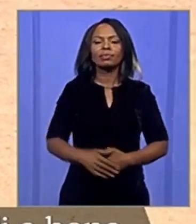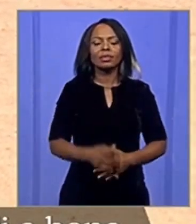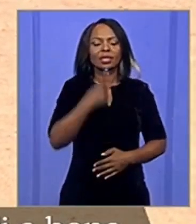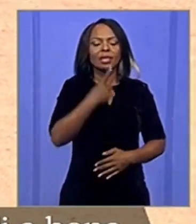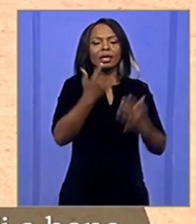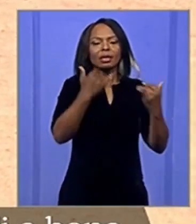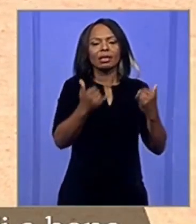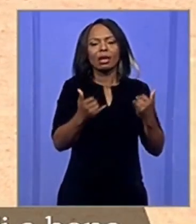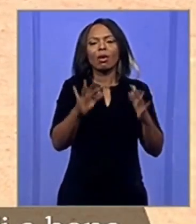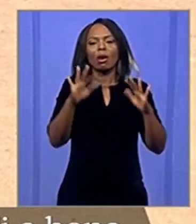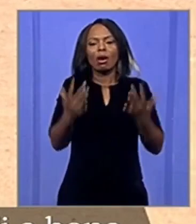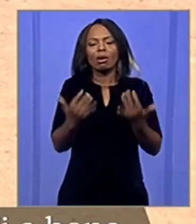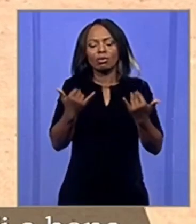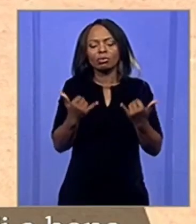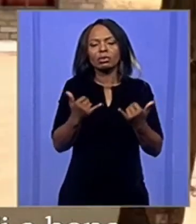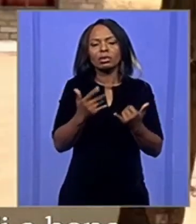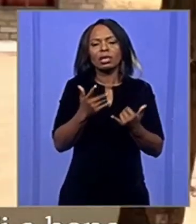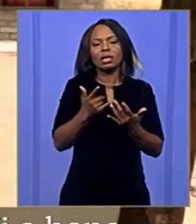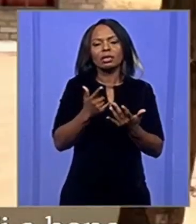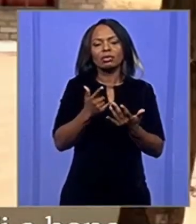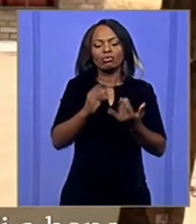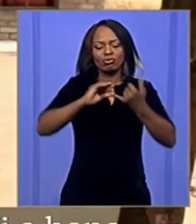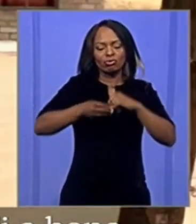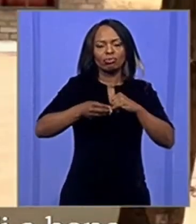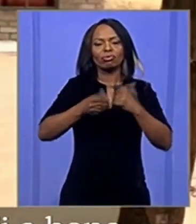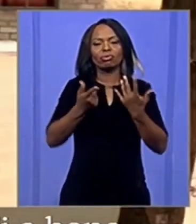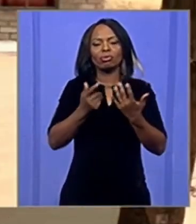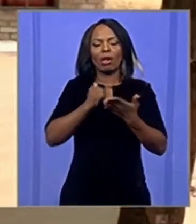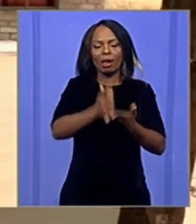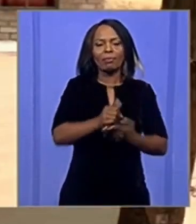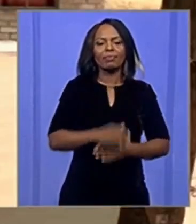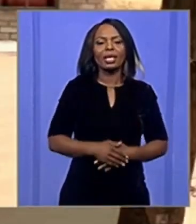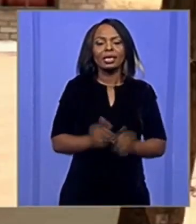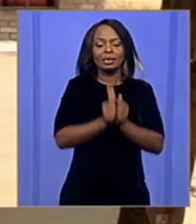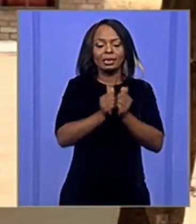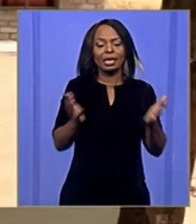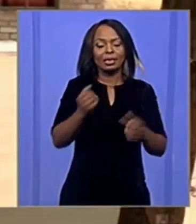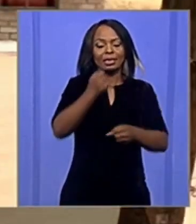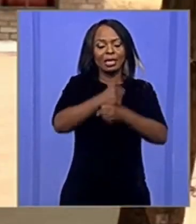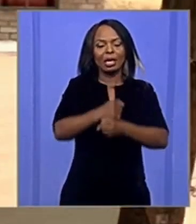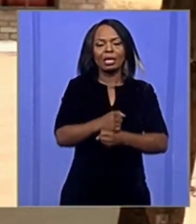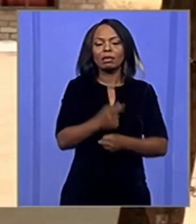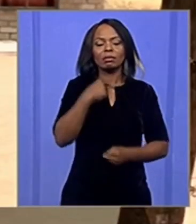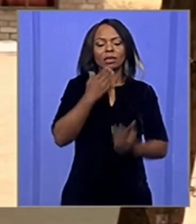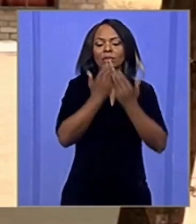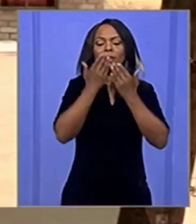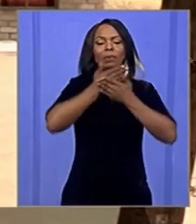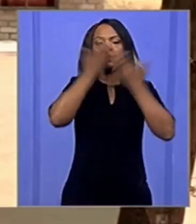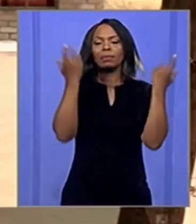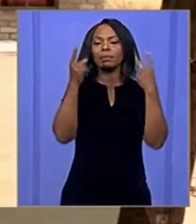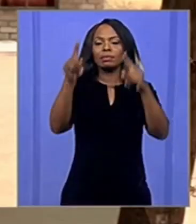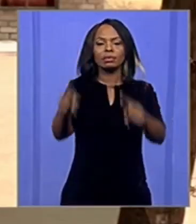tsenela dithuto tša matsogo. Nna sa le ngwa o thoma a senke a sekolong ambile ka